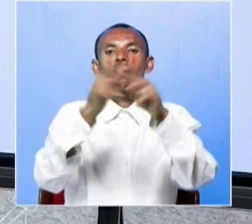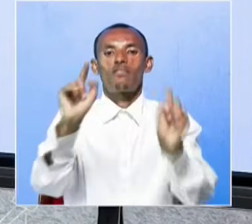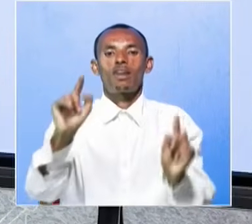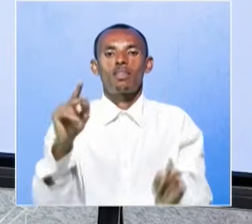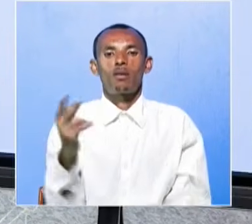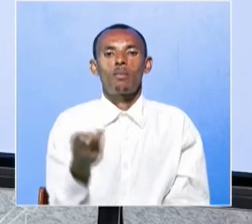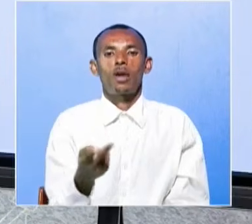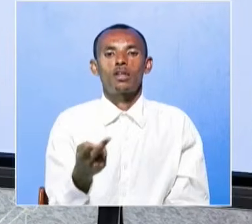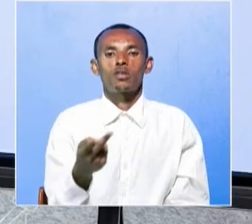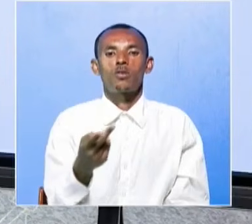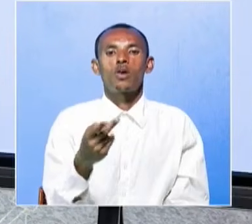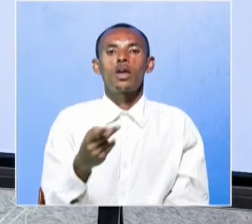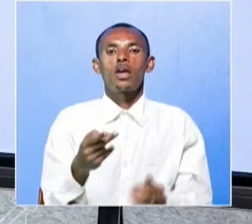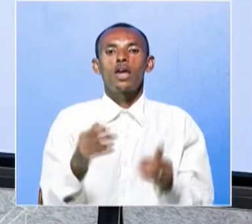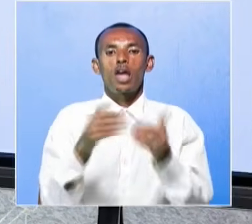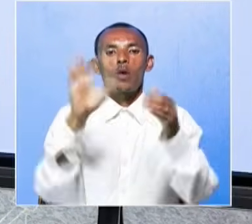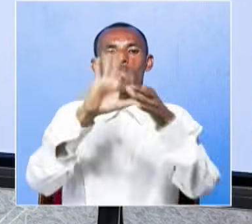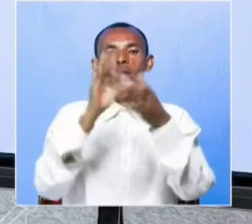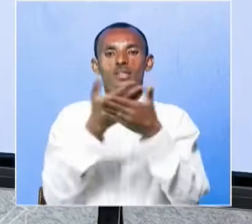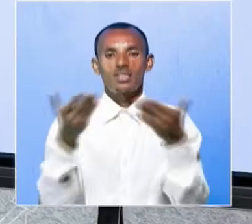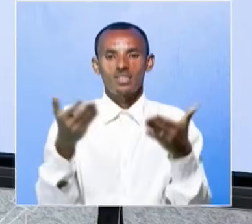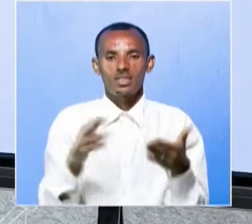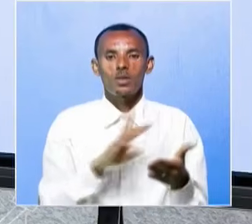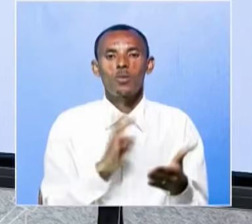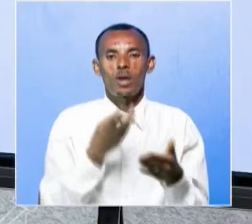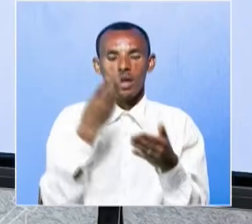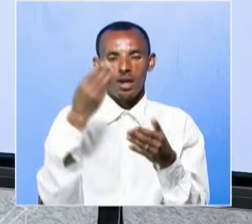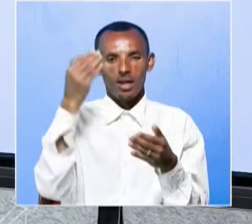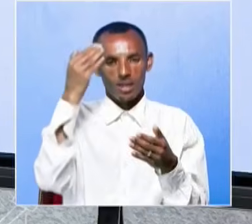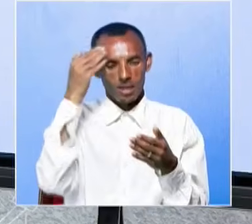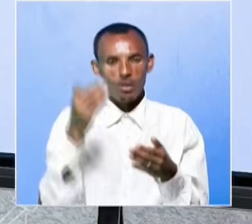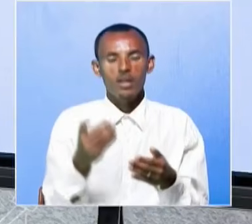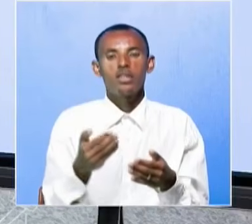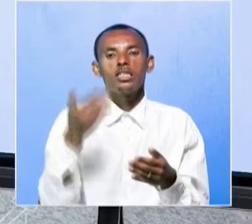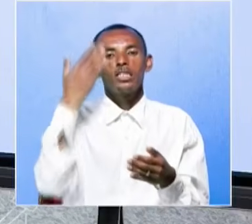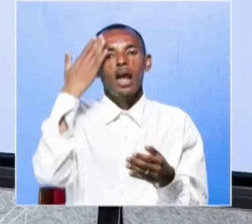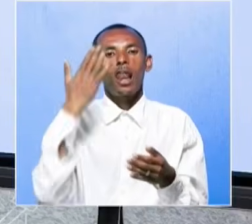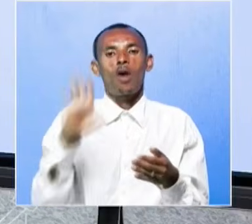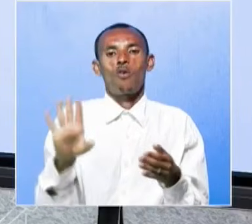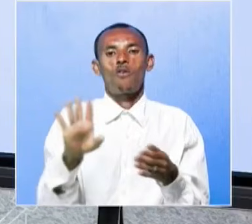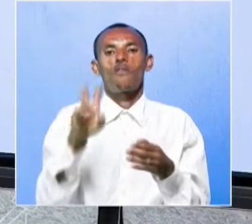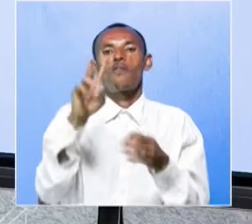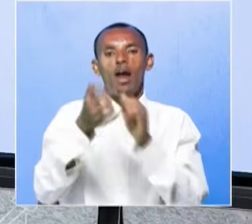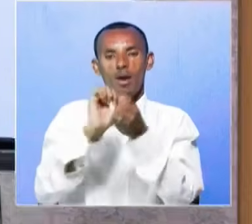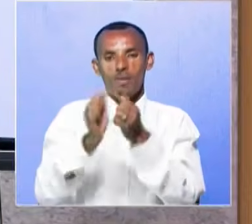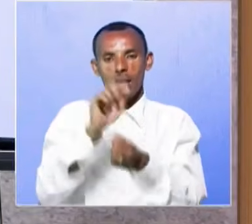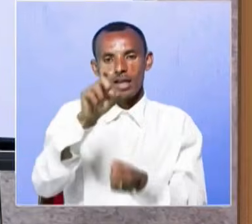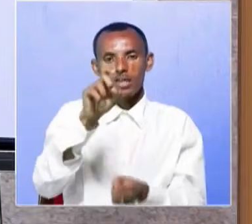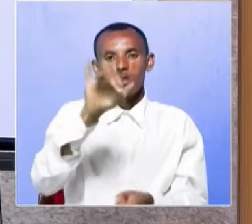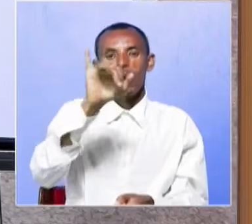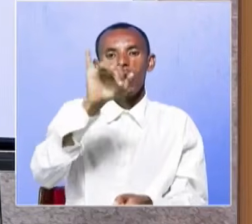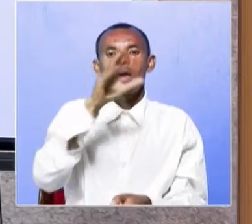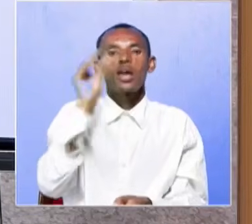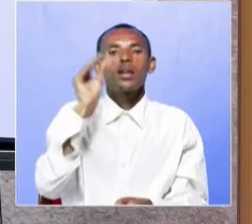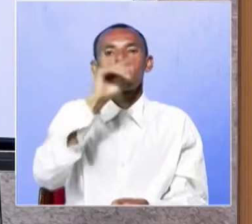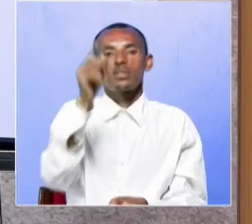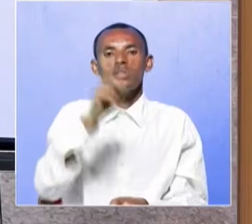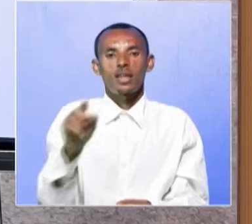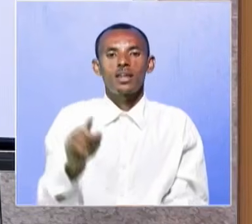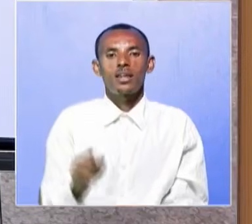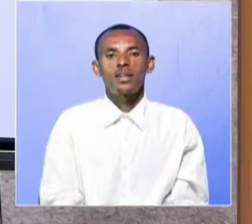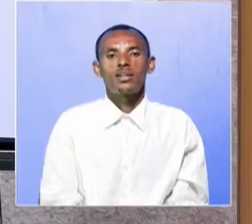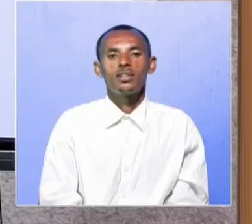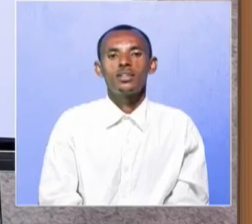of equations so that we can determine the unknown variables x, y, z. Okay,